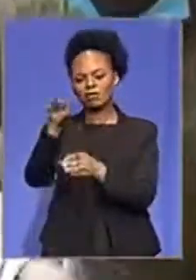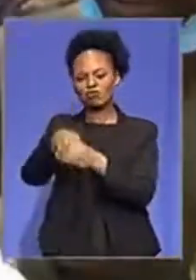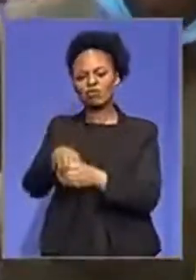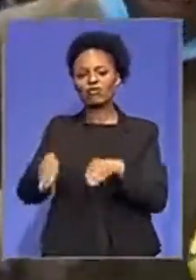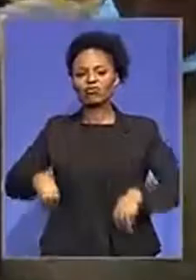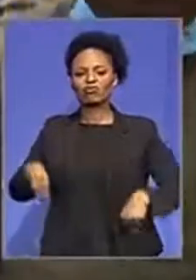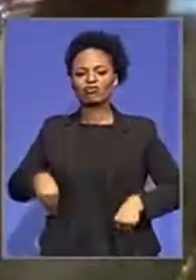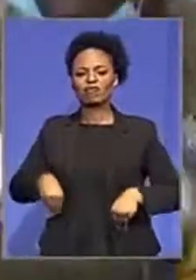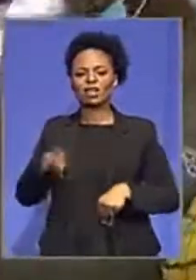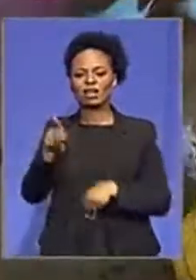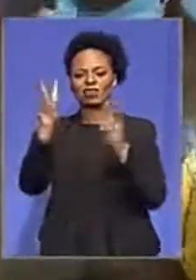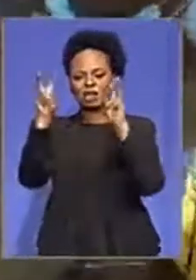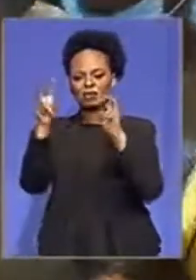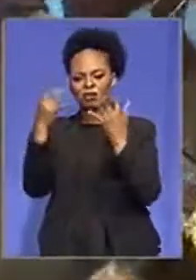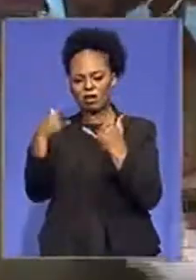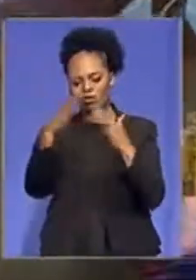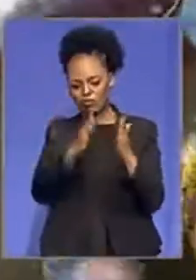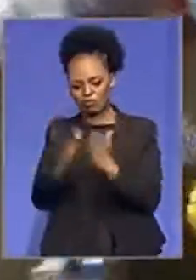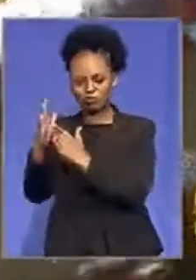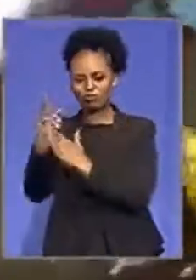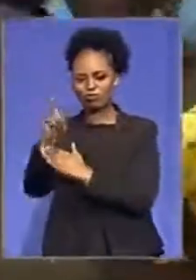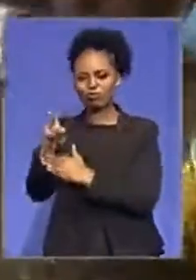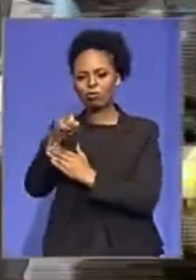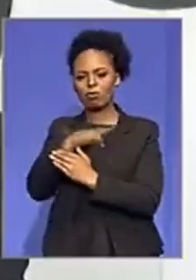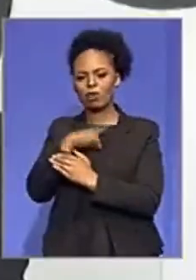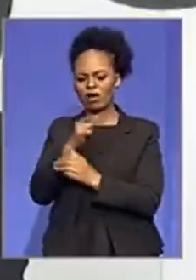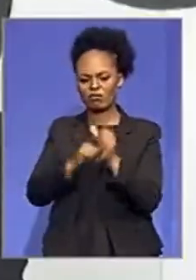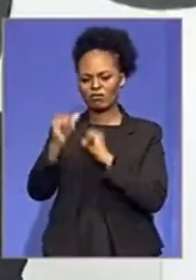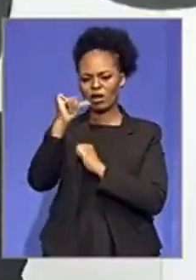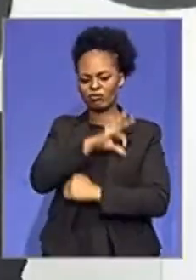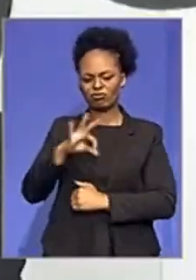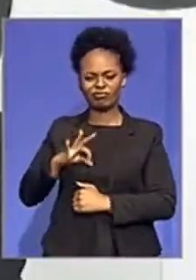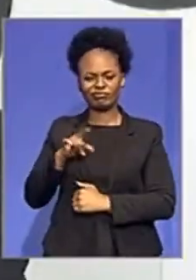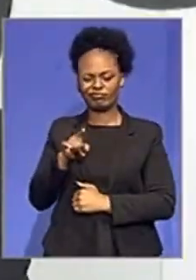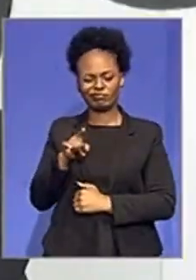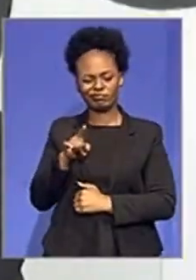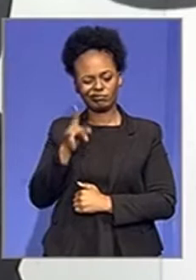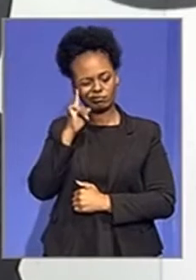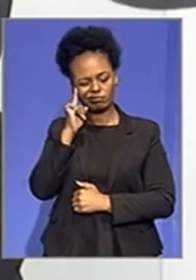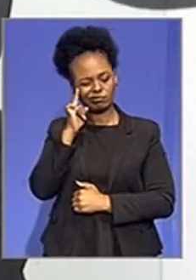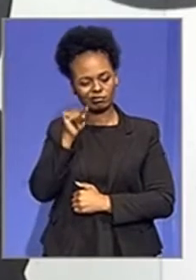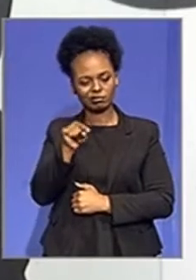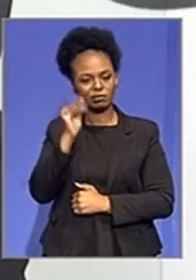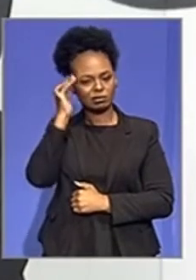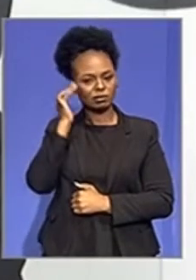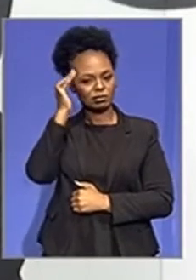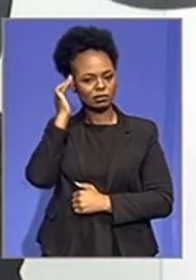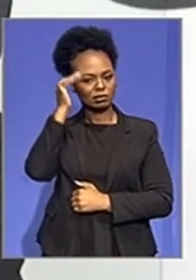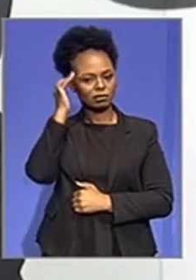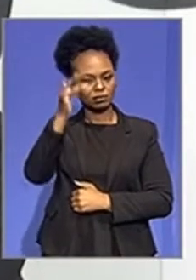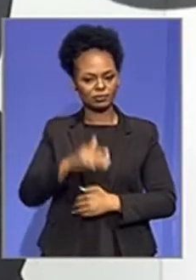bobodu o tla tlodiswa mahlo ho ka thongwa ho ba majoro hape. It's more of an internal process at this point in